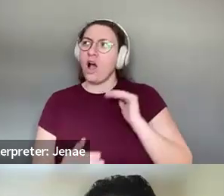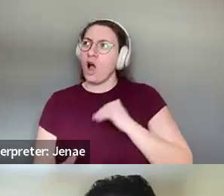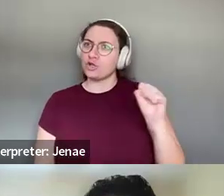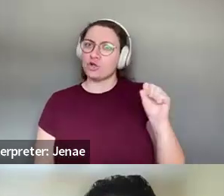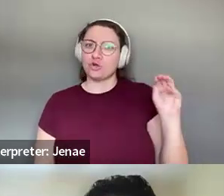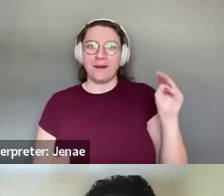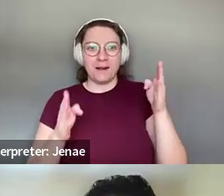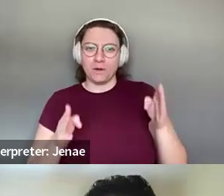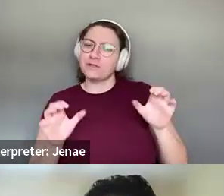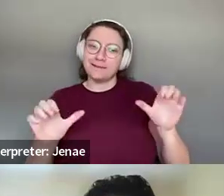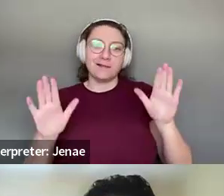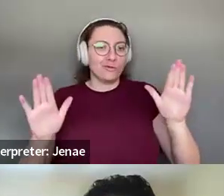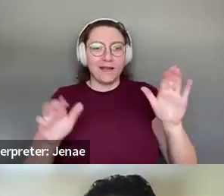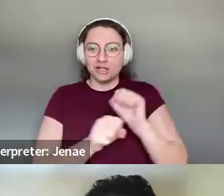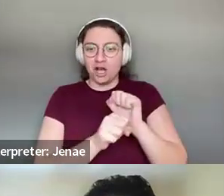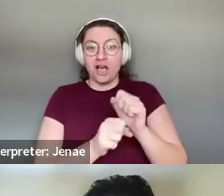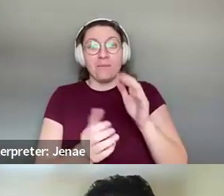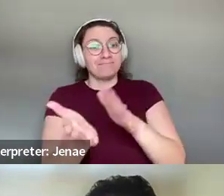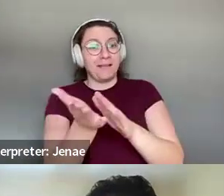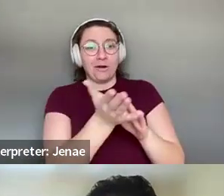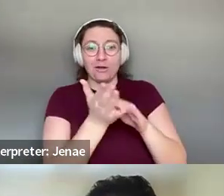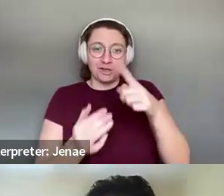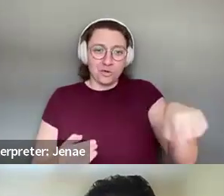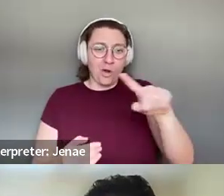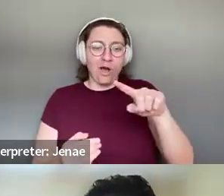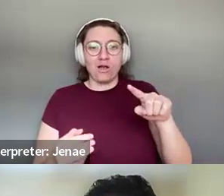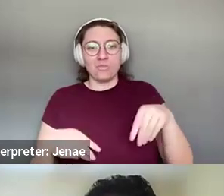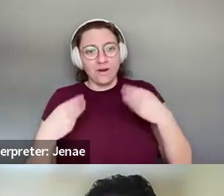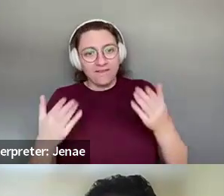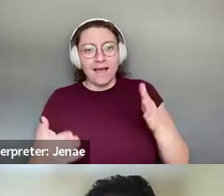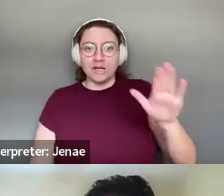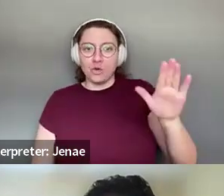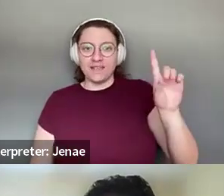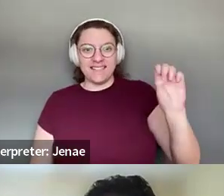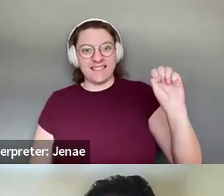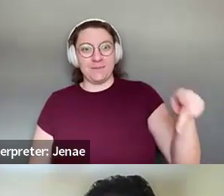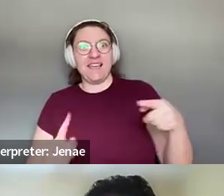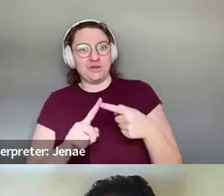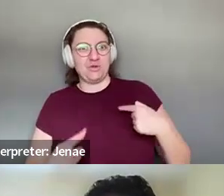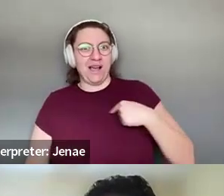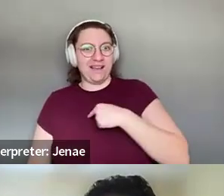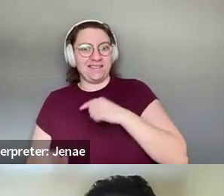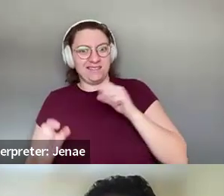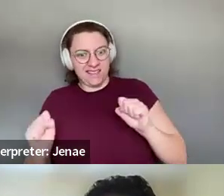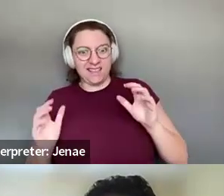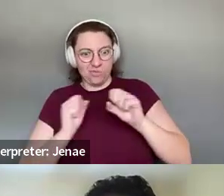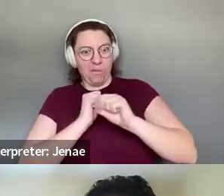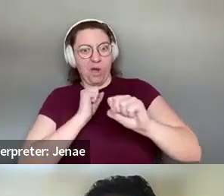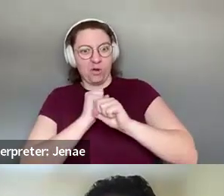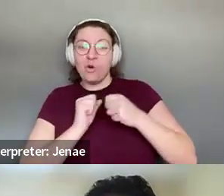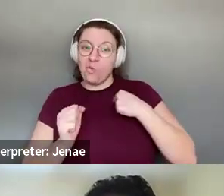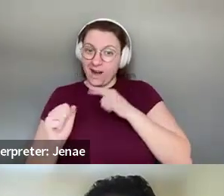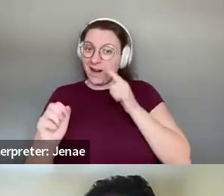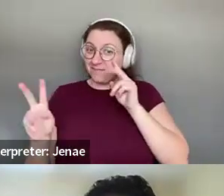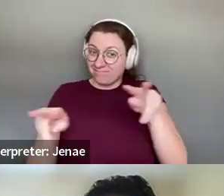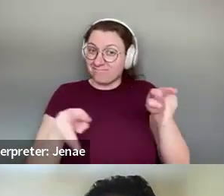great job. I want to acknowledge you all that provided, your DSPs to us so that we could promote them. We're checking out your social media